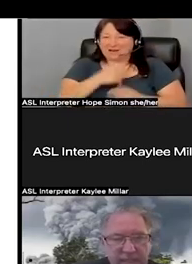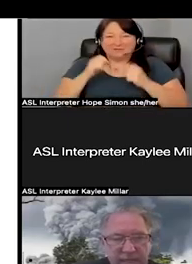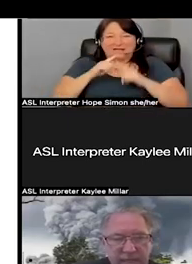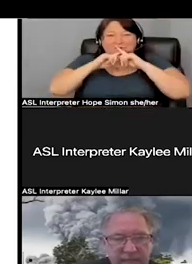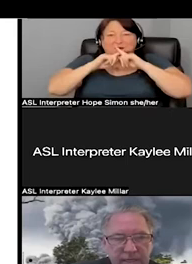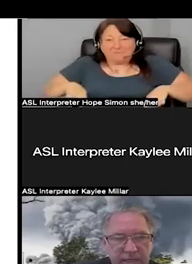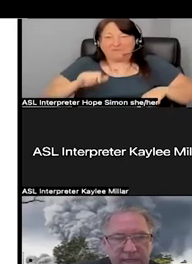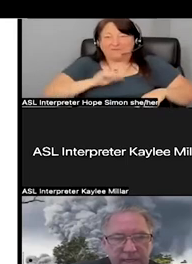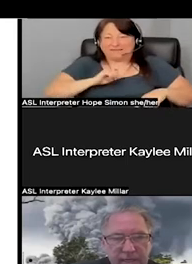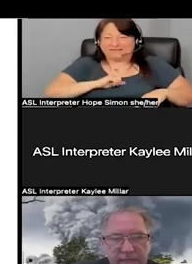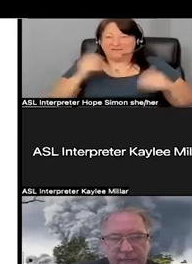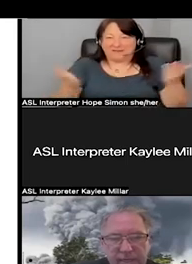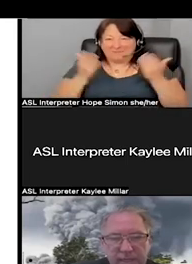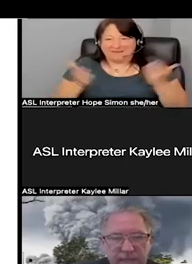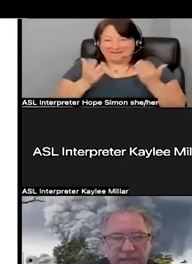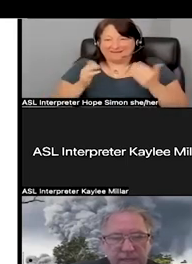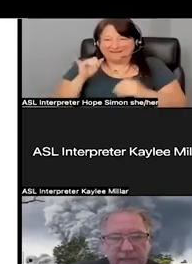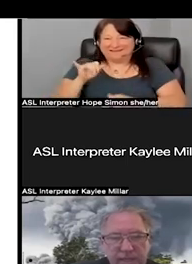here.